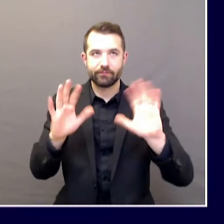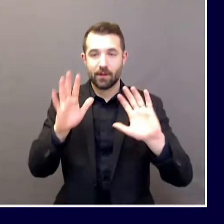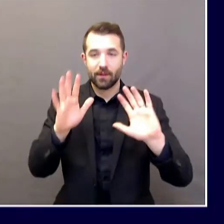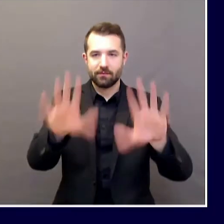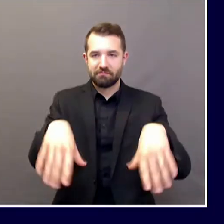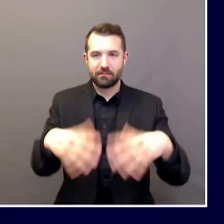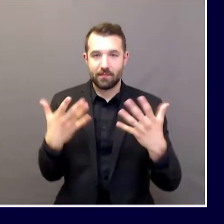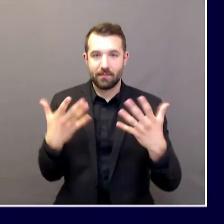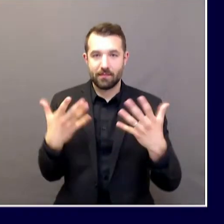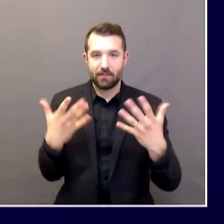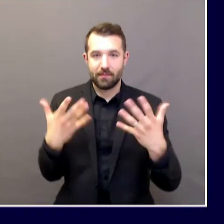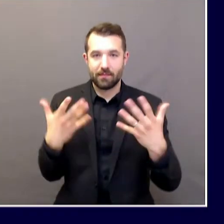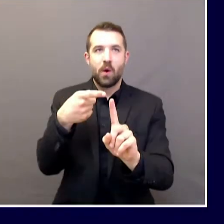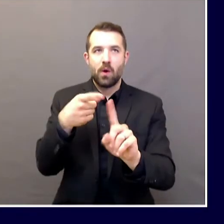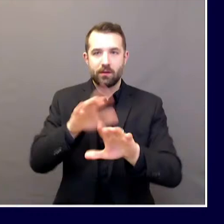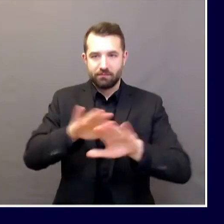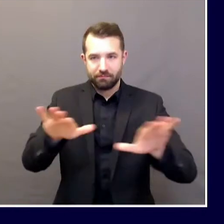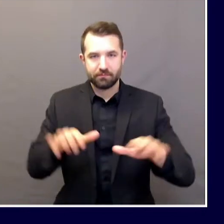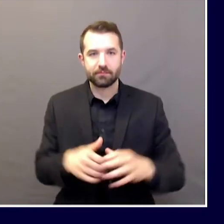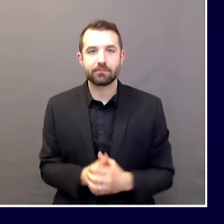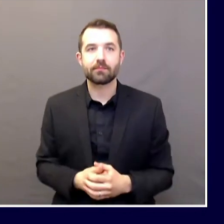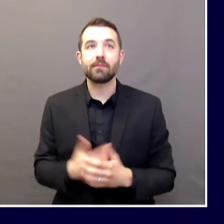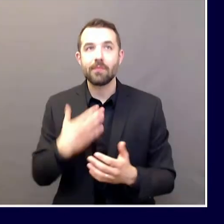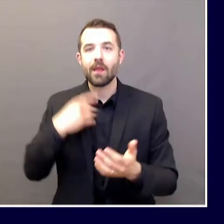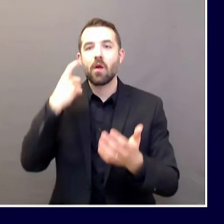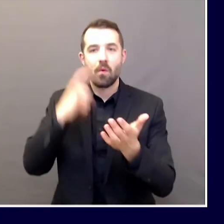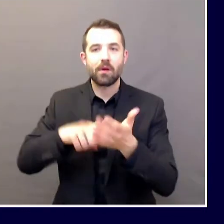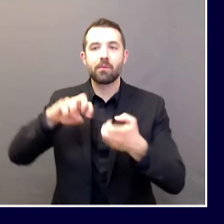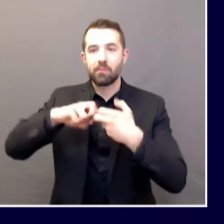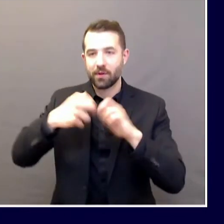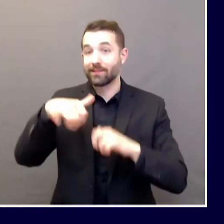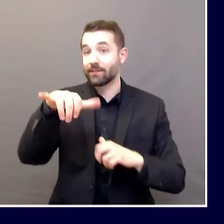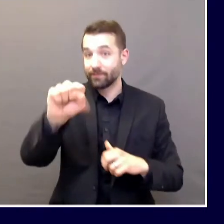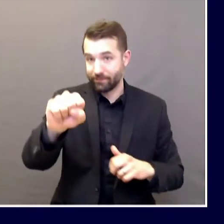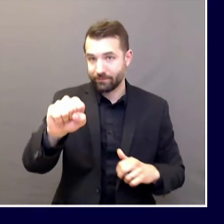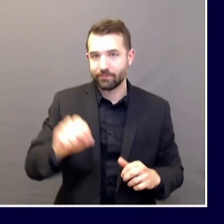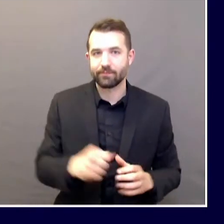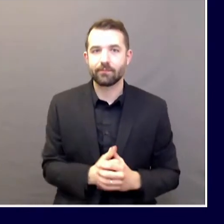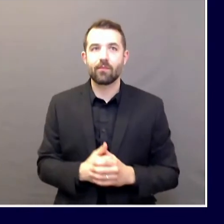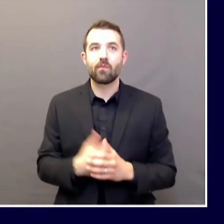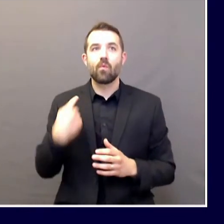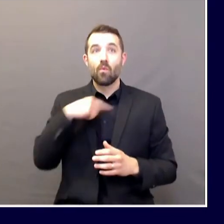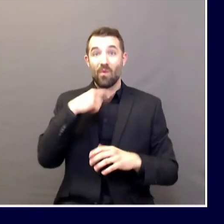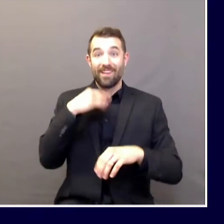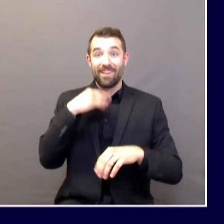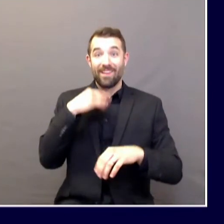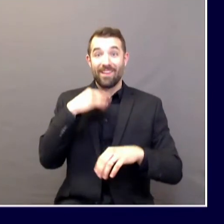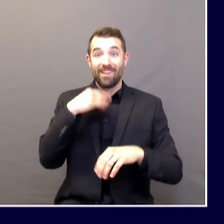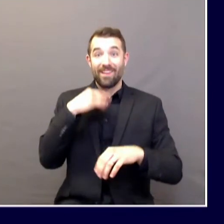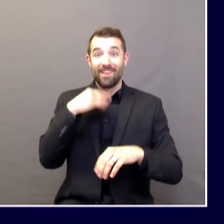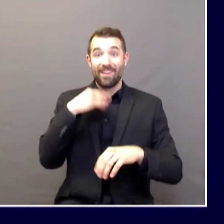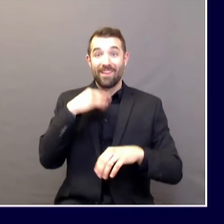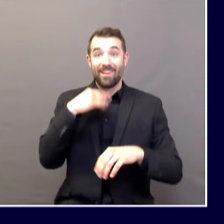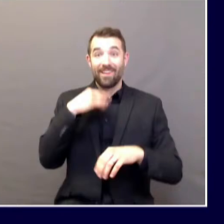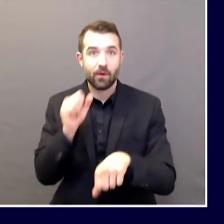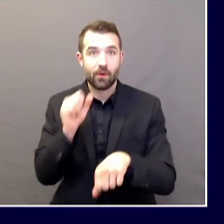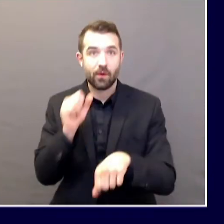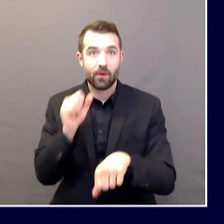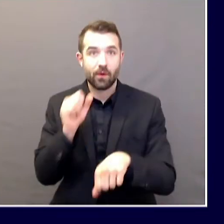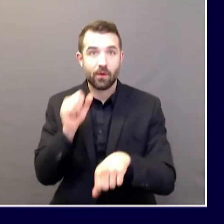encountered in general, and in direction to vaccination sites to be prepared to deliver,